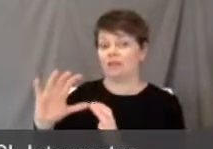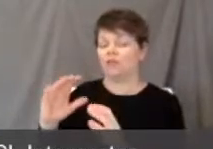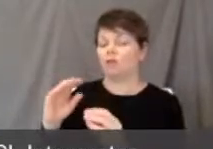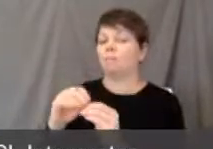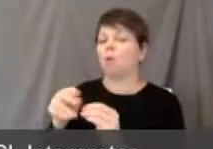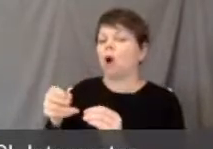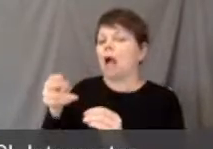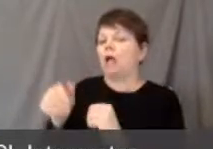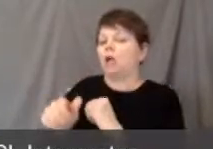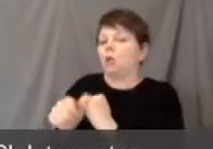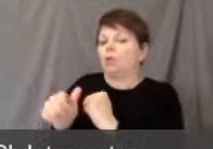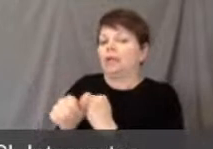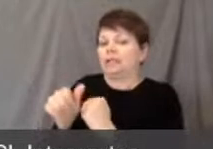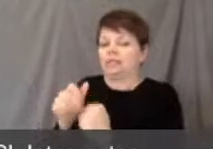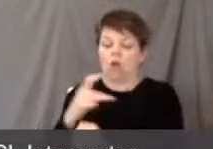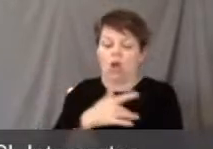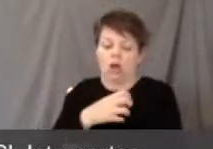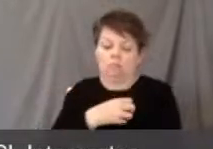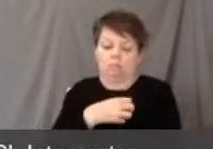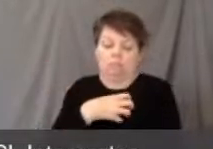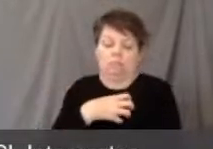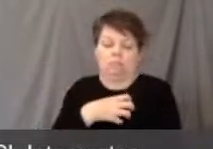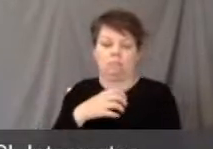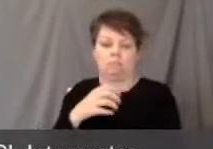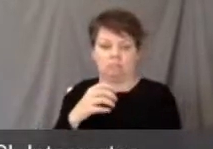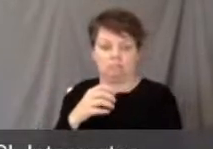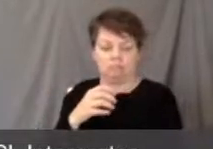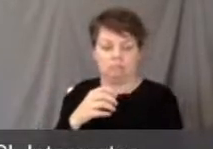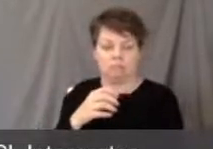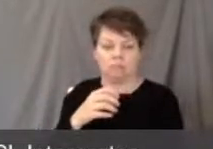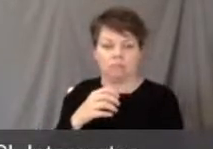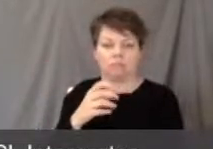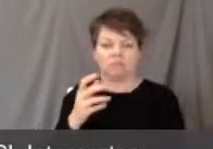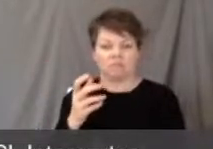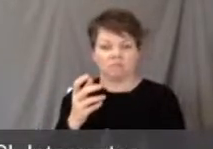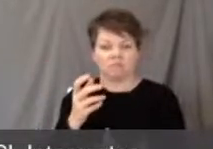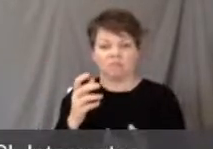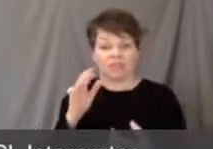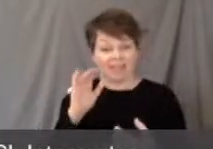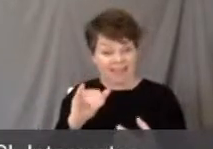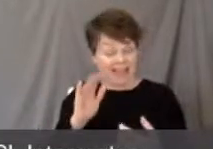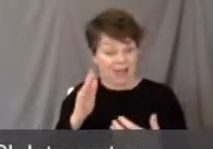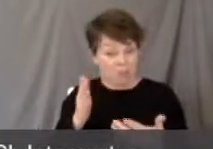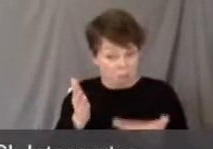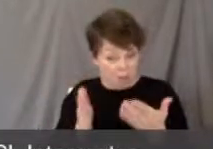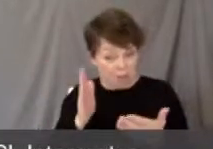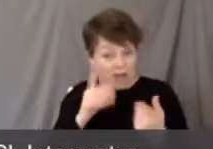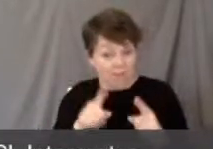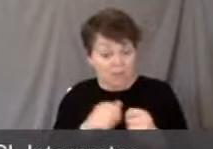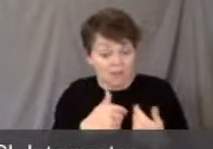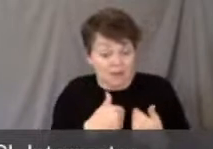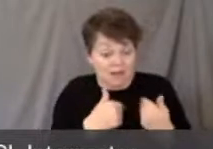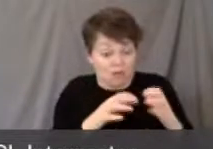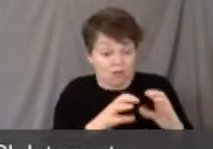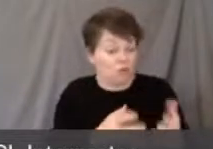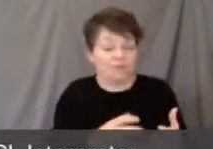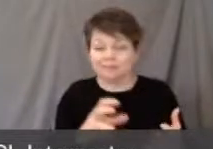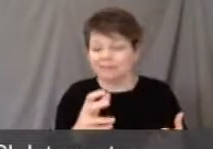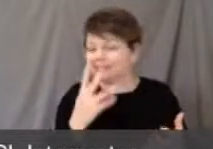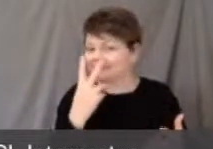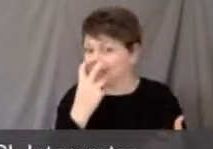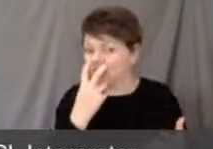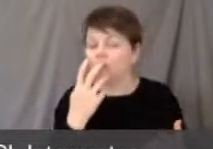increased risk of inflammation of the heart. It doesn't seem like that is likely to happen with the younger age groups, because there's been prior studies